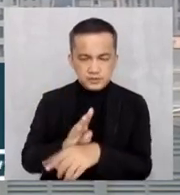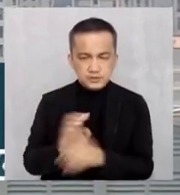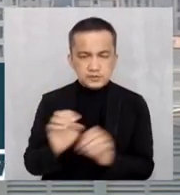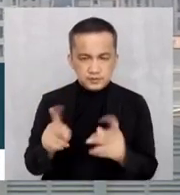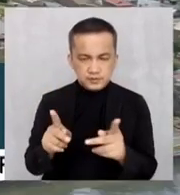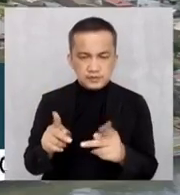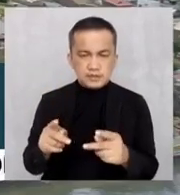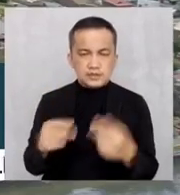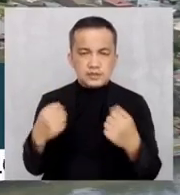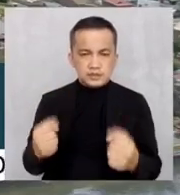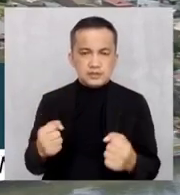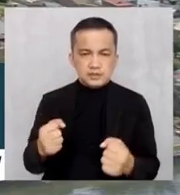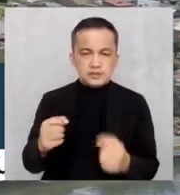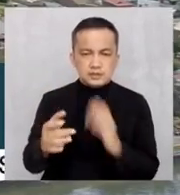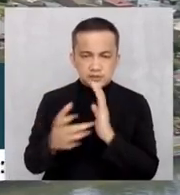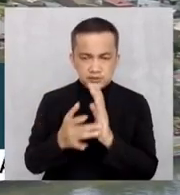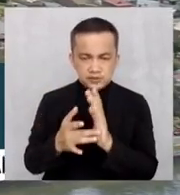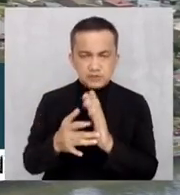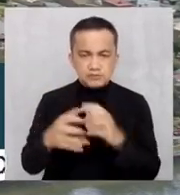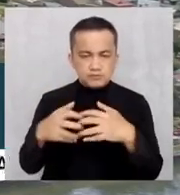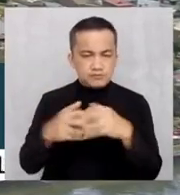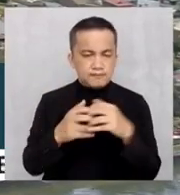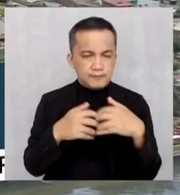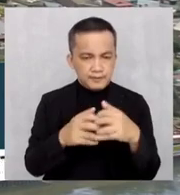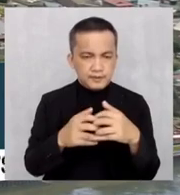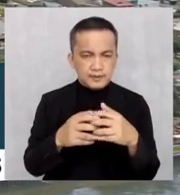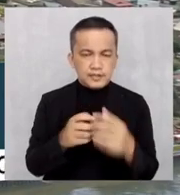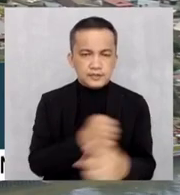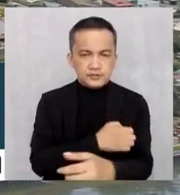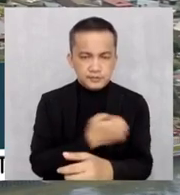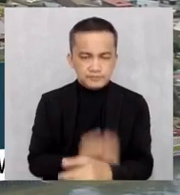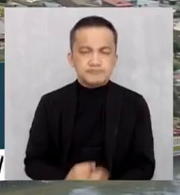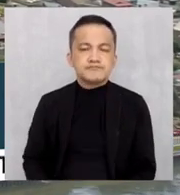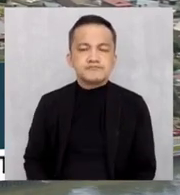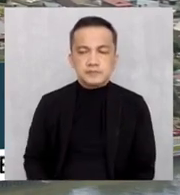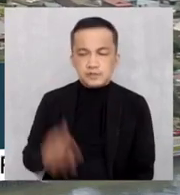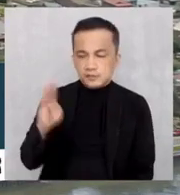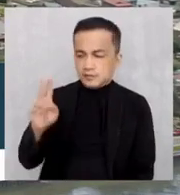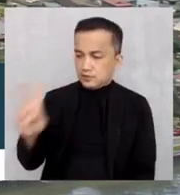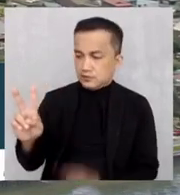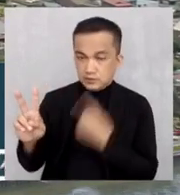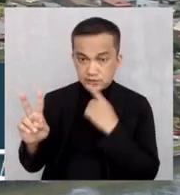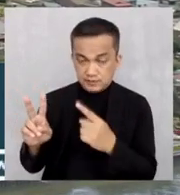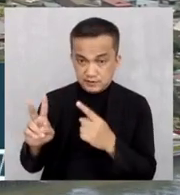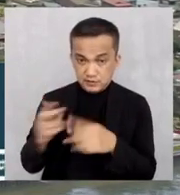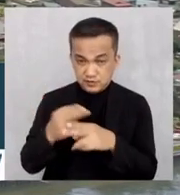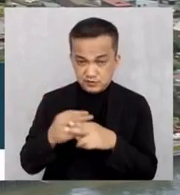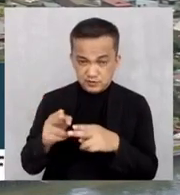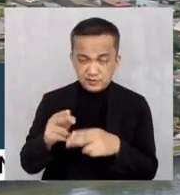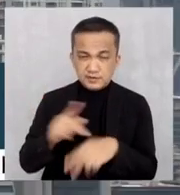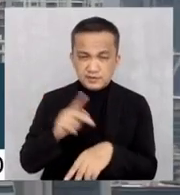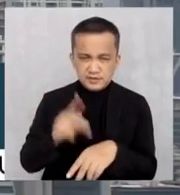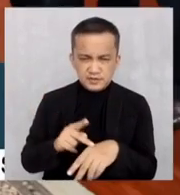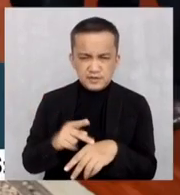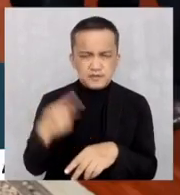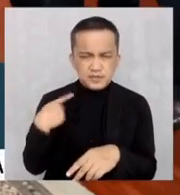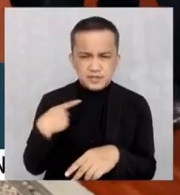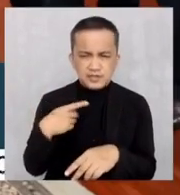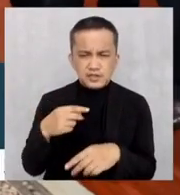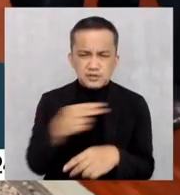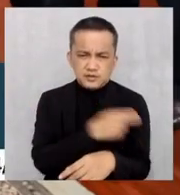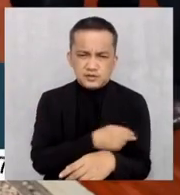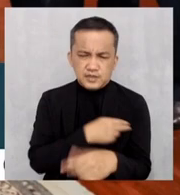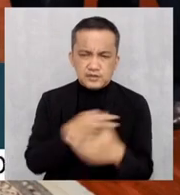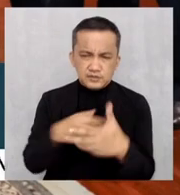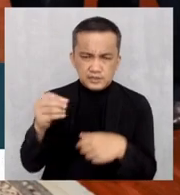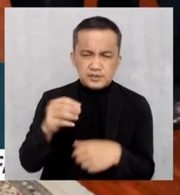health, digital infrastructure, and energy. Marcos said the country will soon launch a multi-specialty hospital outside Manila